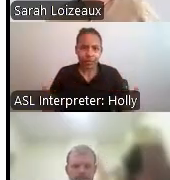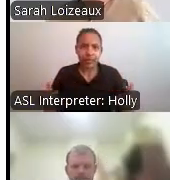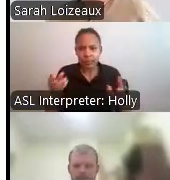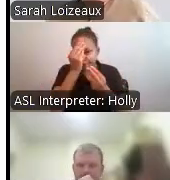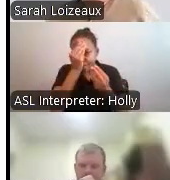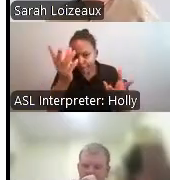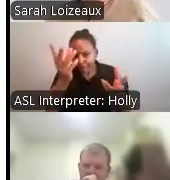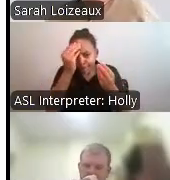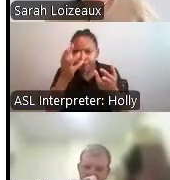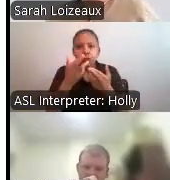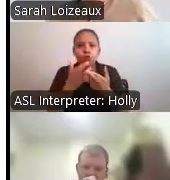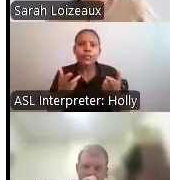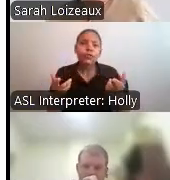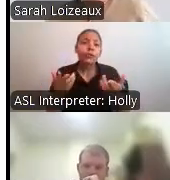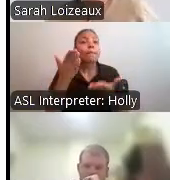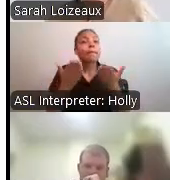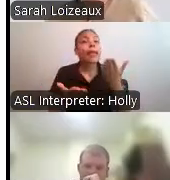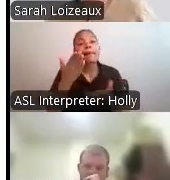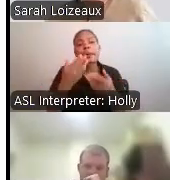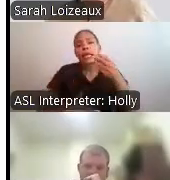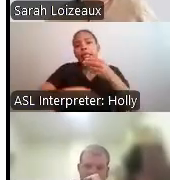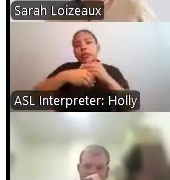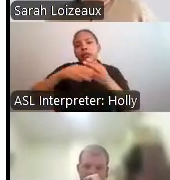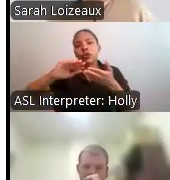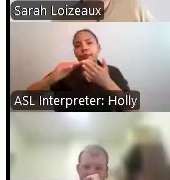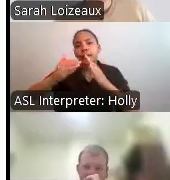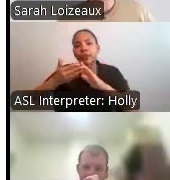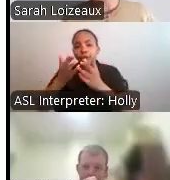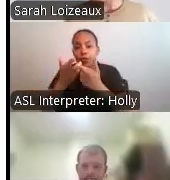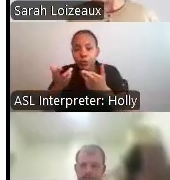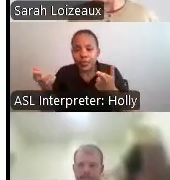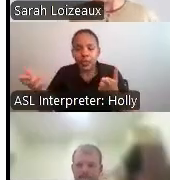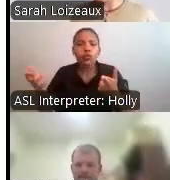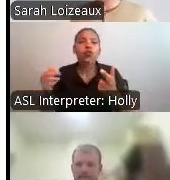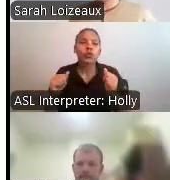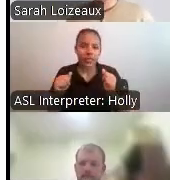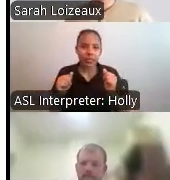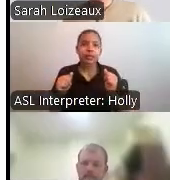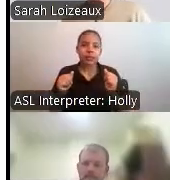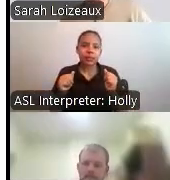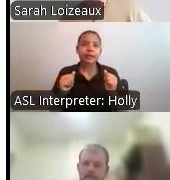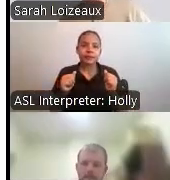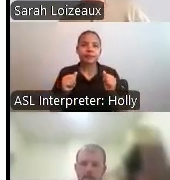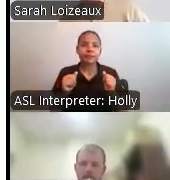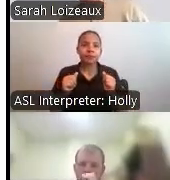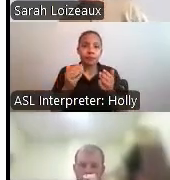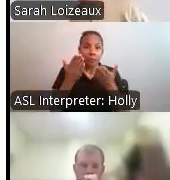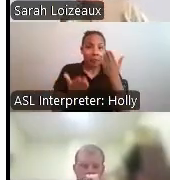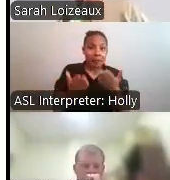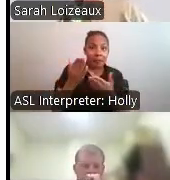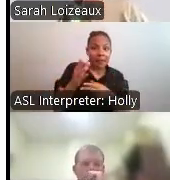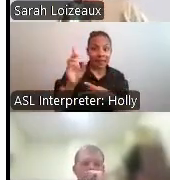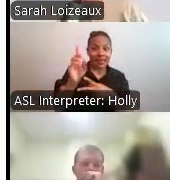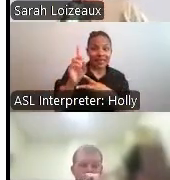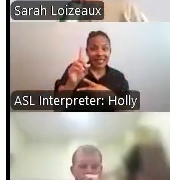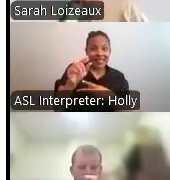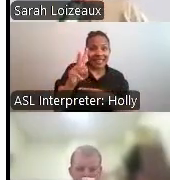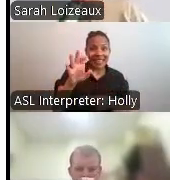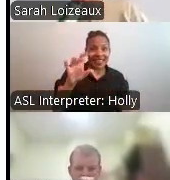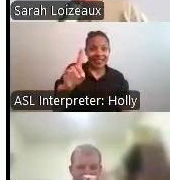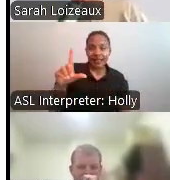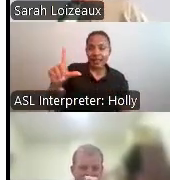some additional community resources available, but I bet David and Lindsay might have an example of some of those things.